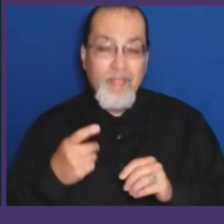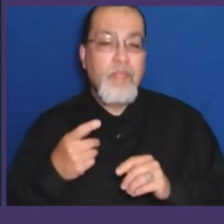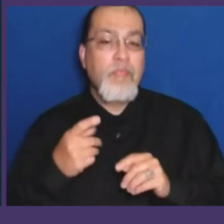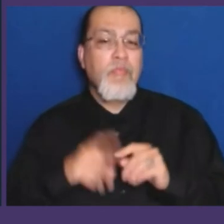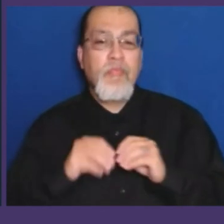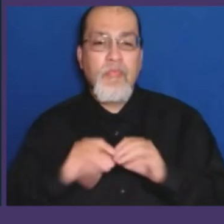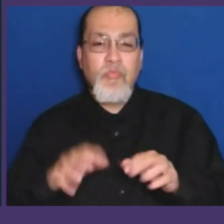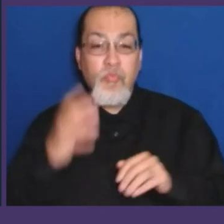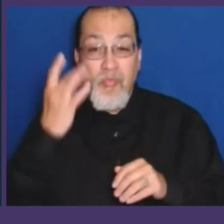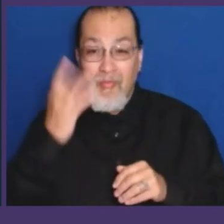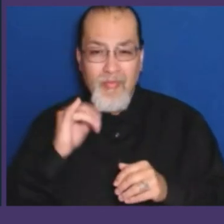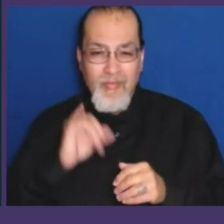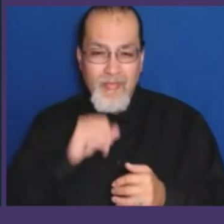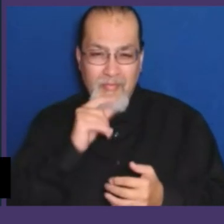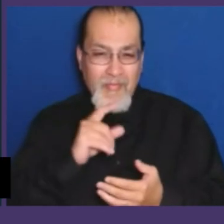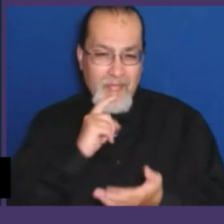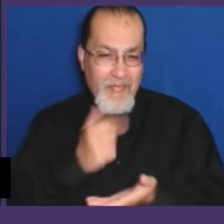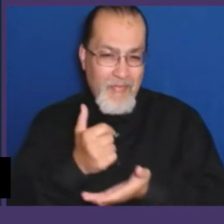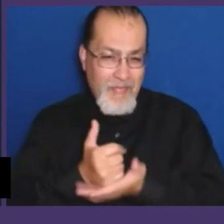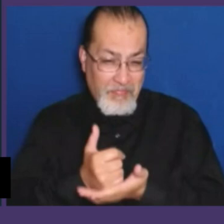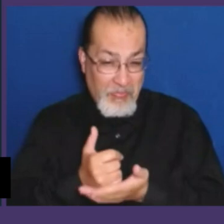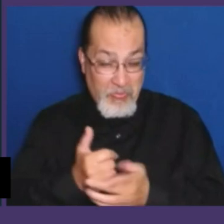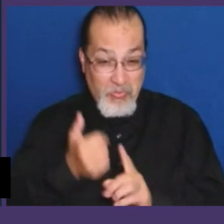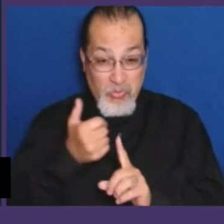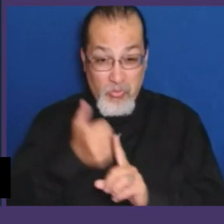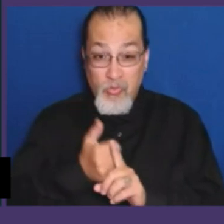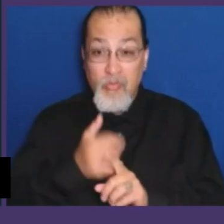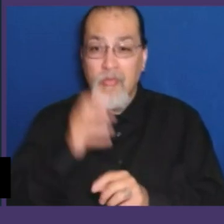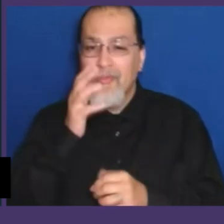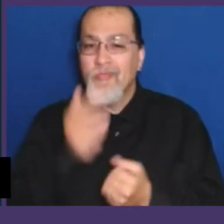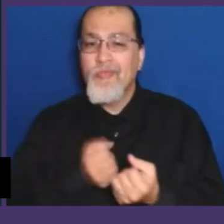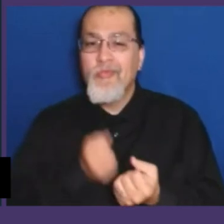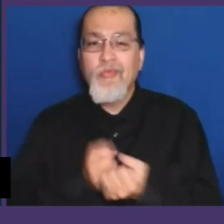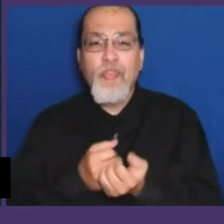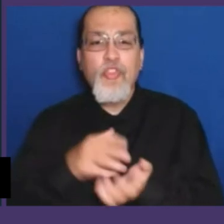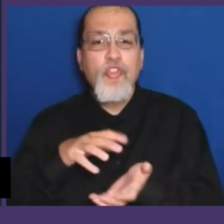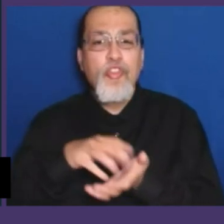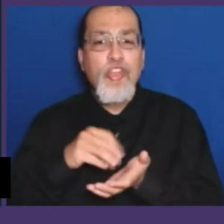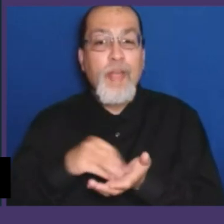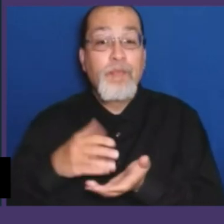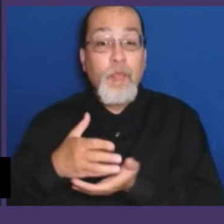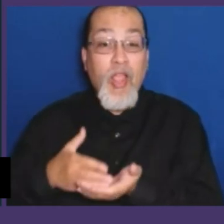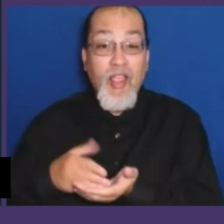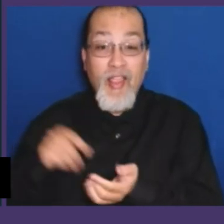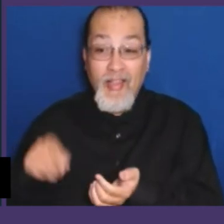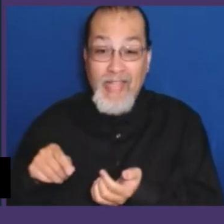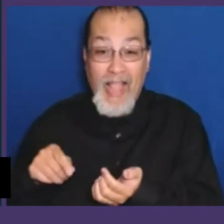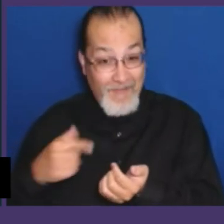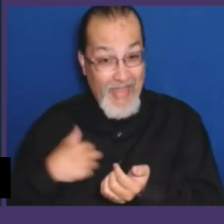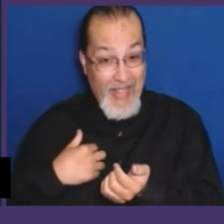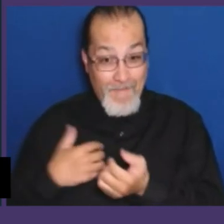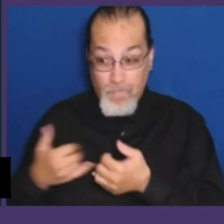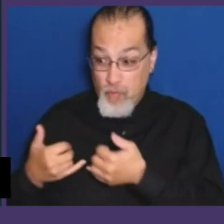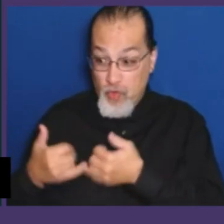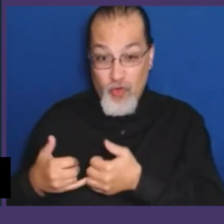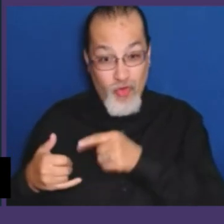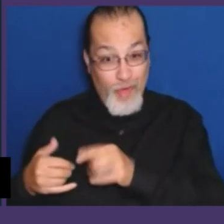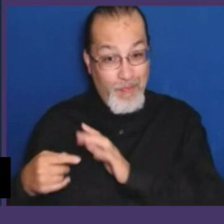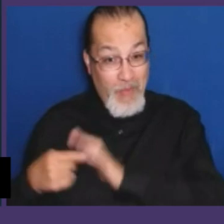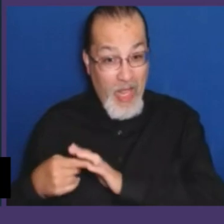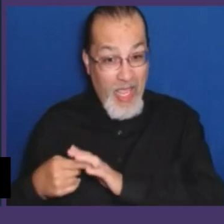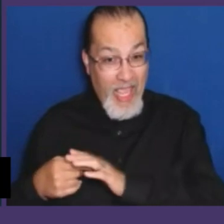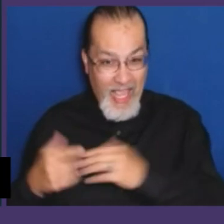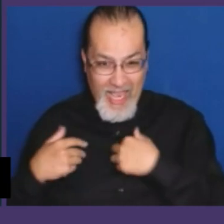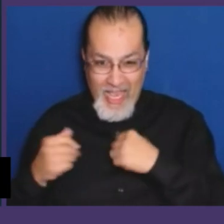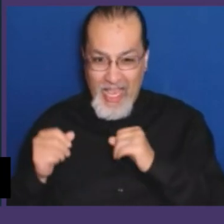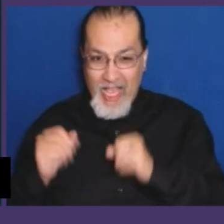learning stage that follows now. Because we have a reward model, we can score the quality of any arbitrary completion for any given prompt. So what we